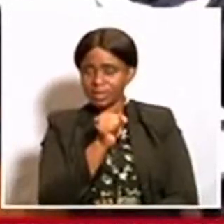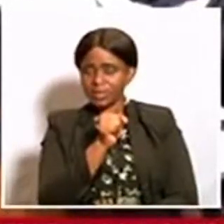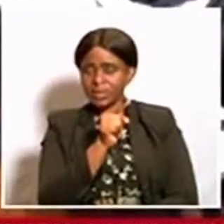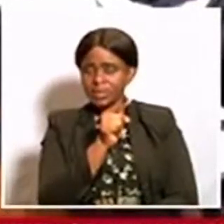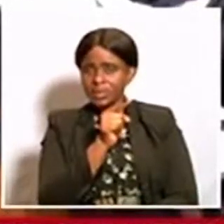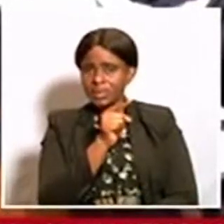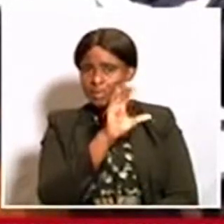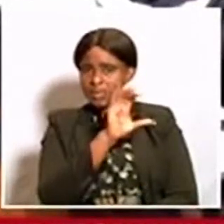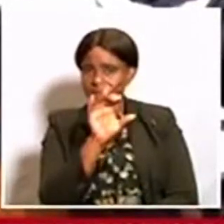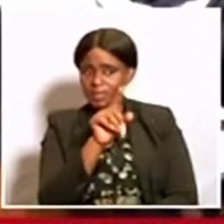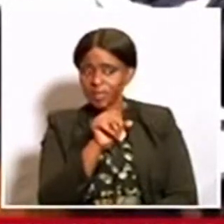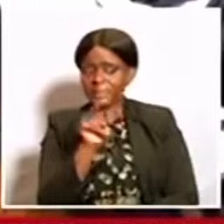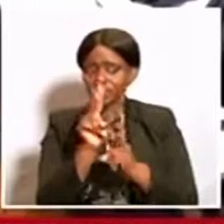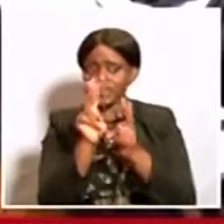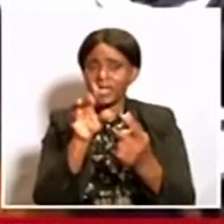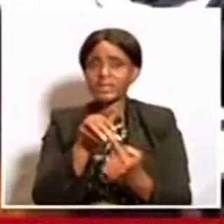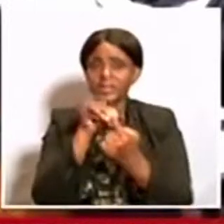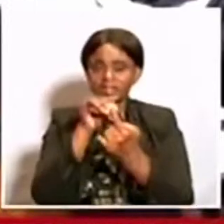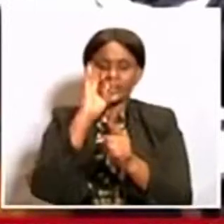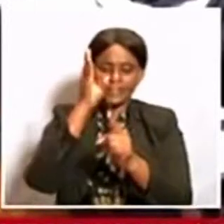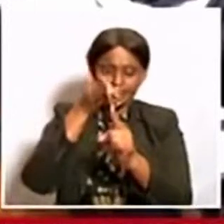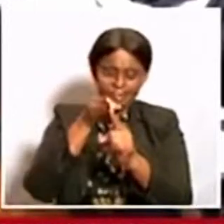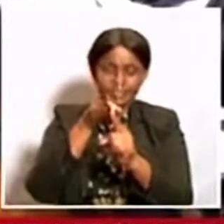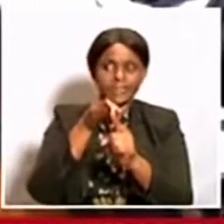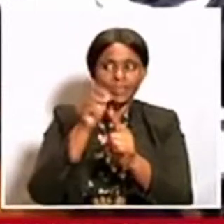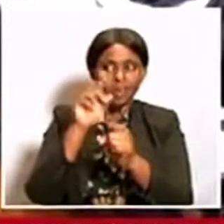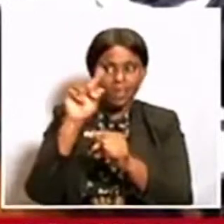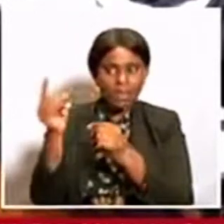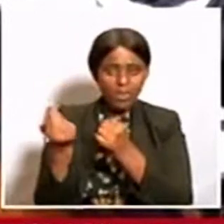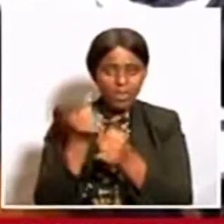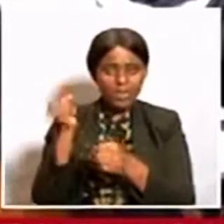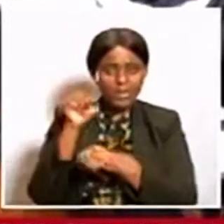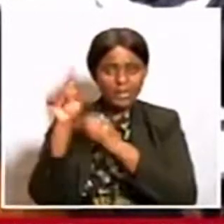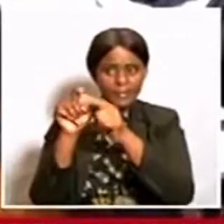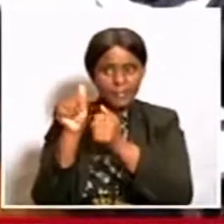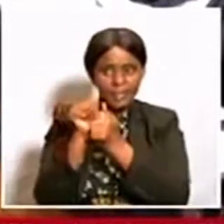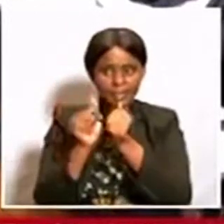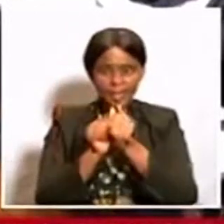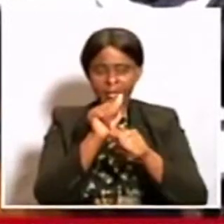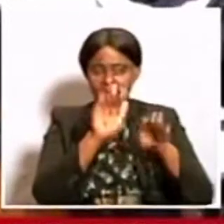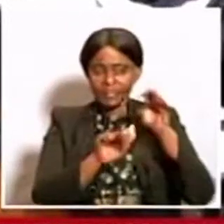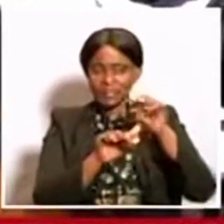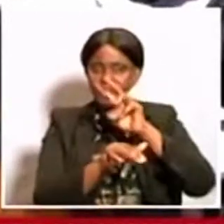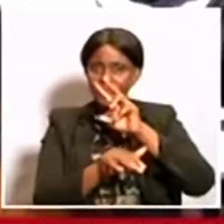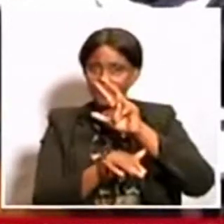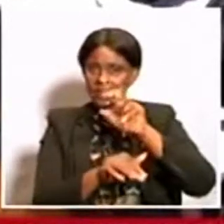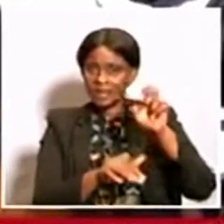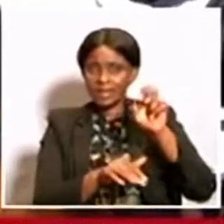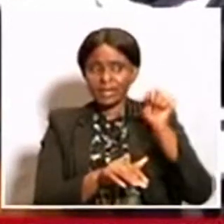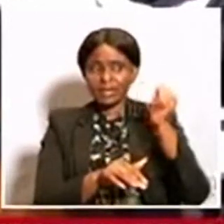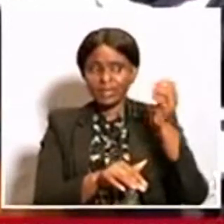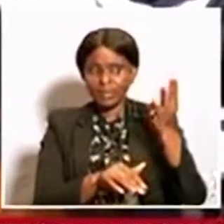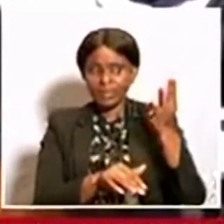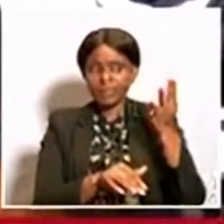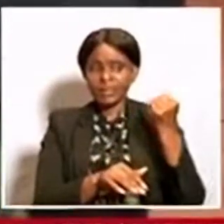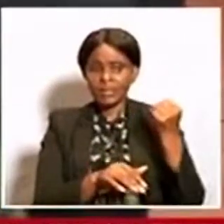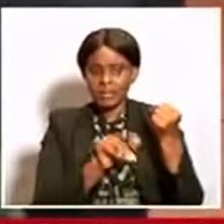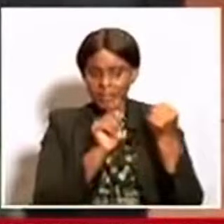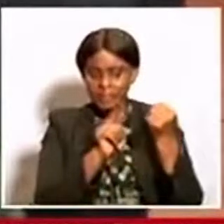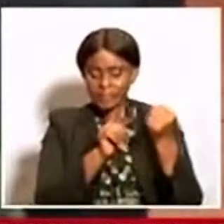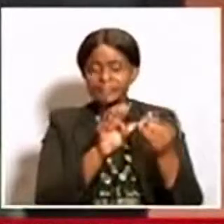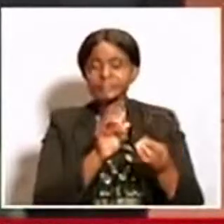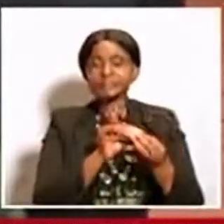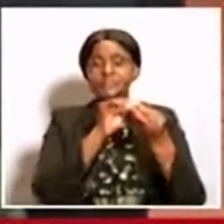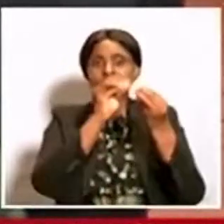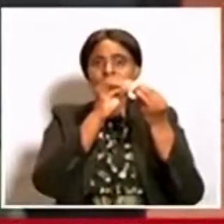Honorable Shakafuswa was very specific. He was inquiring about the balance of 314. Yeah. Now, this one is a